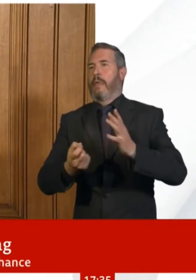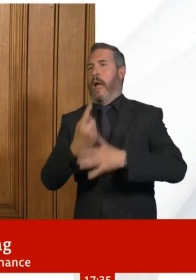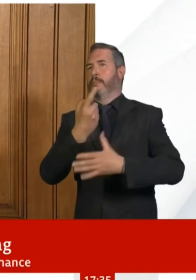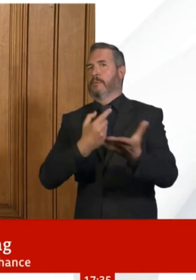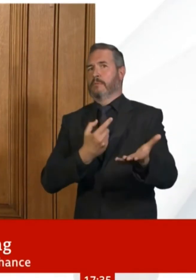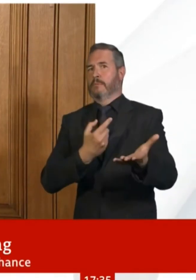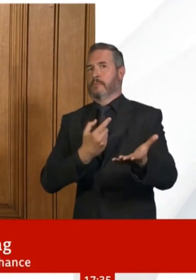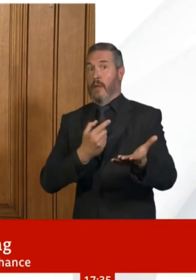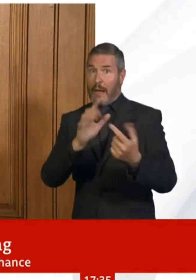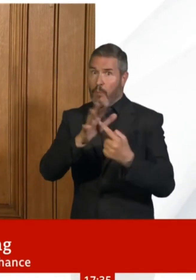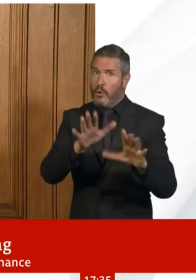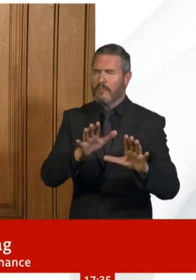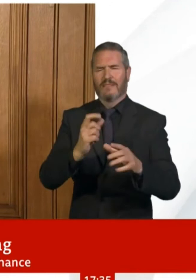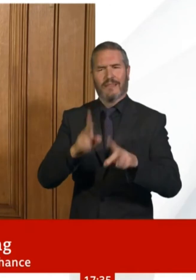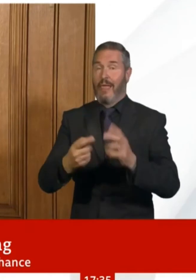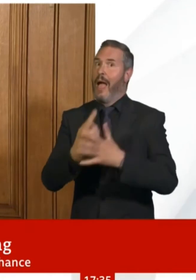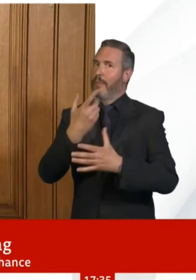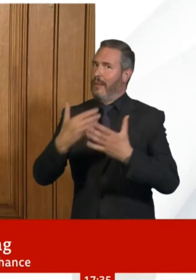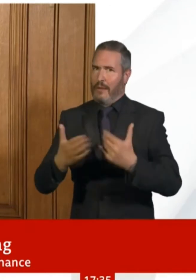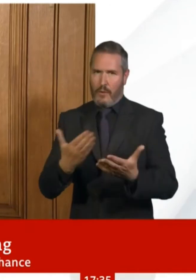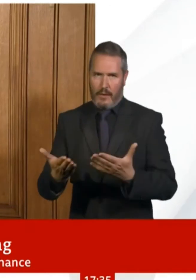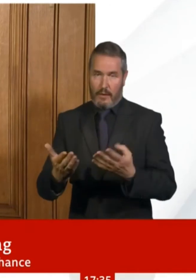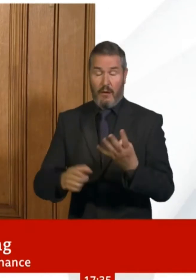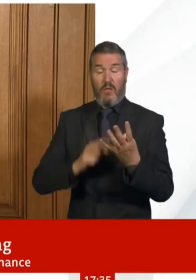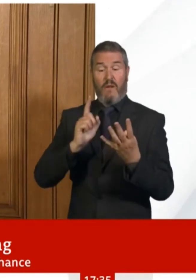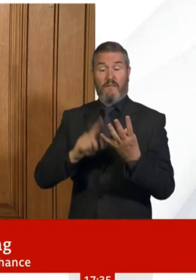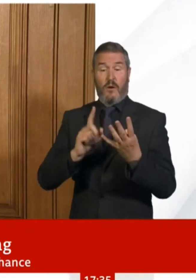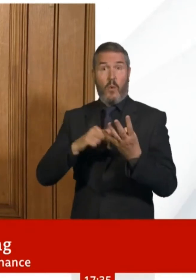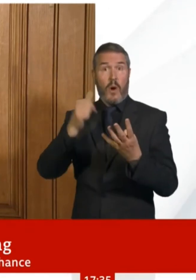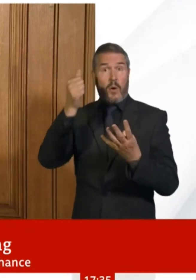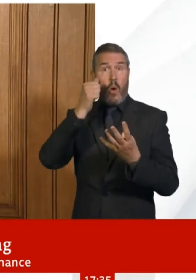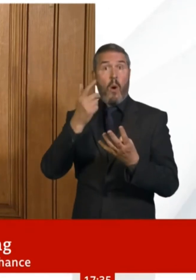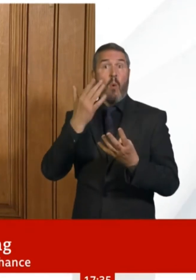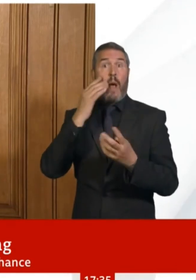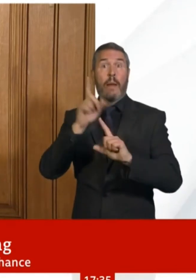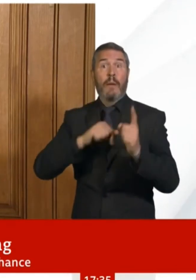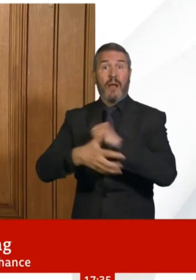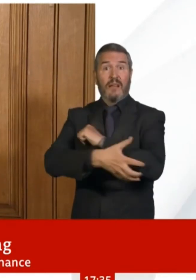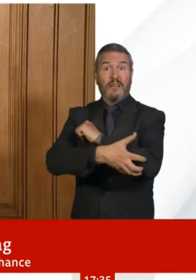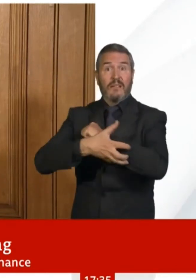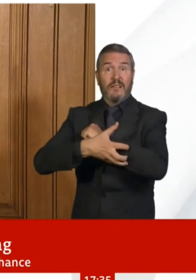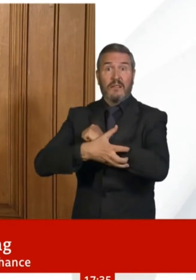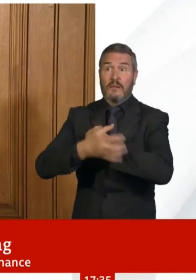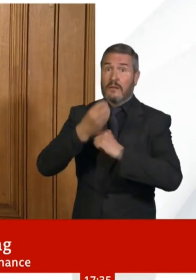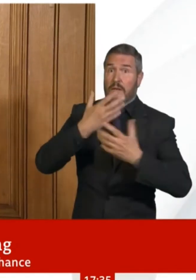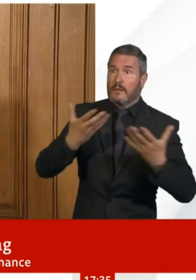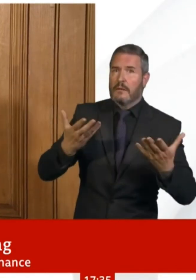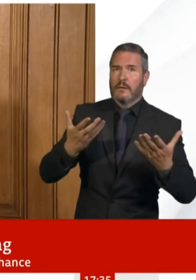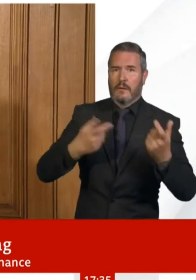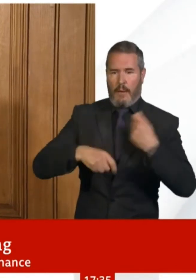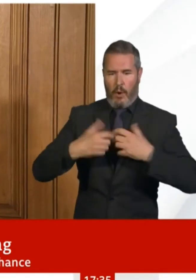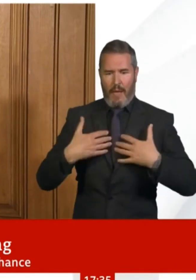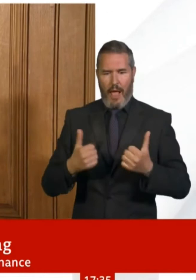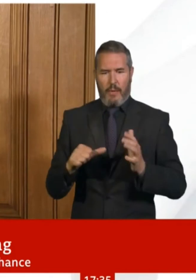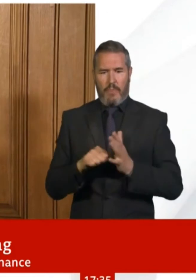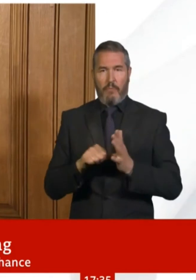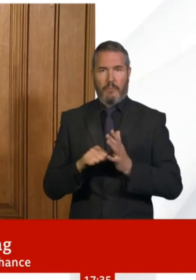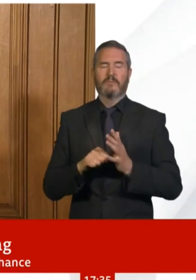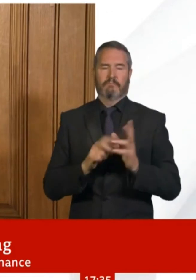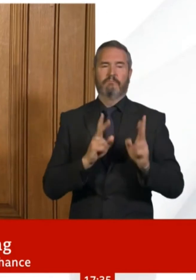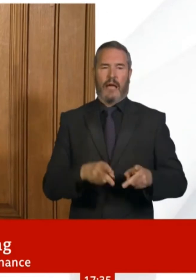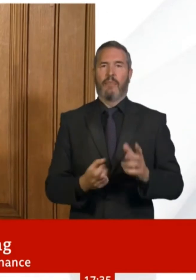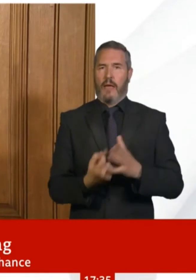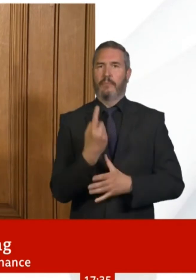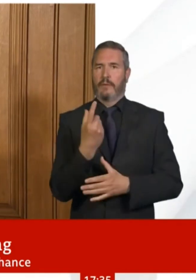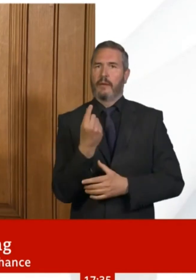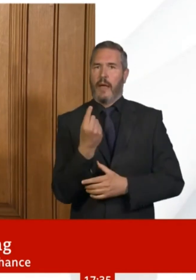important. And then finally, we know that anything that increases deprivation can in the long run cause issues. And we are